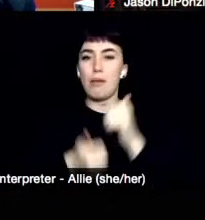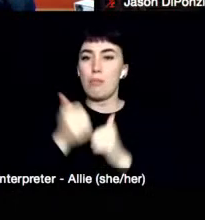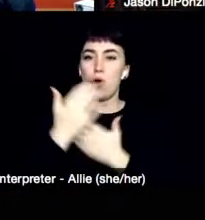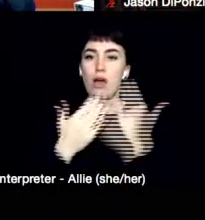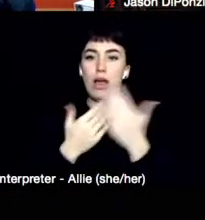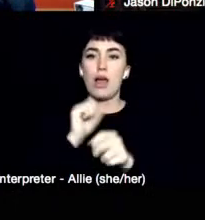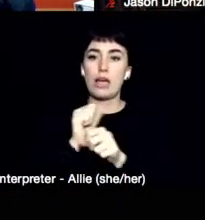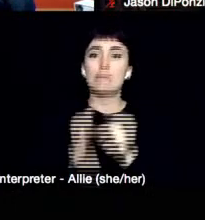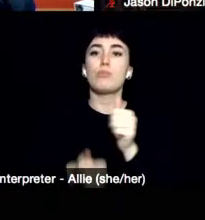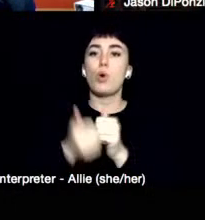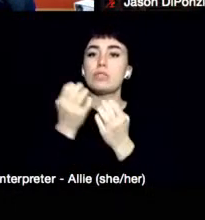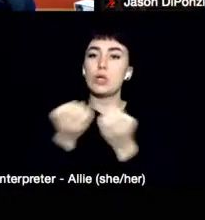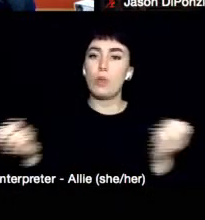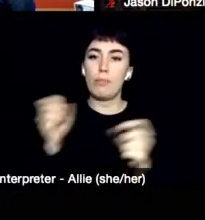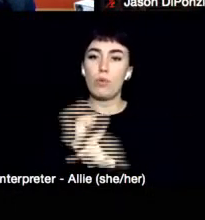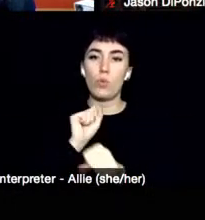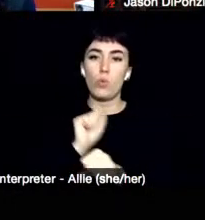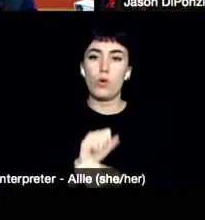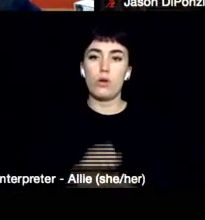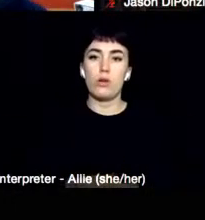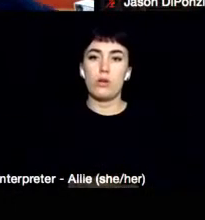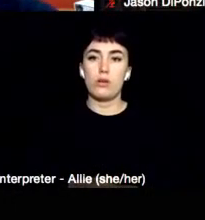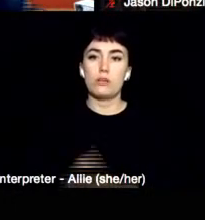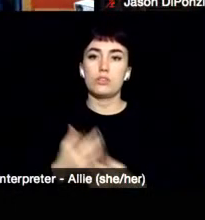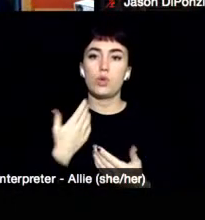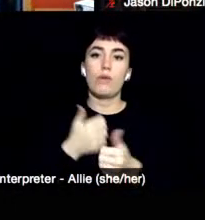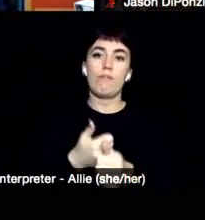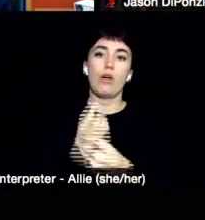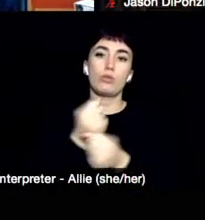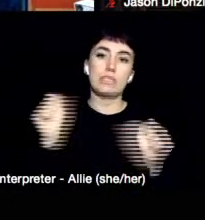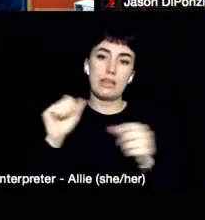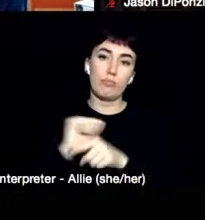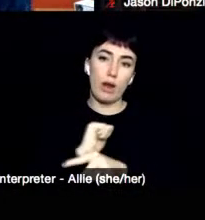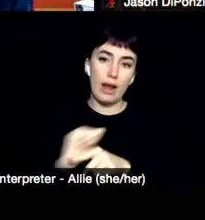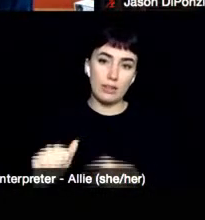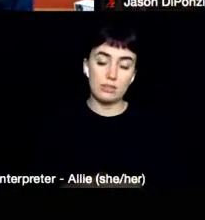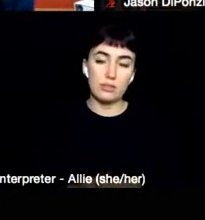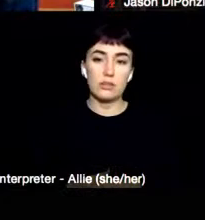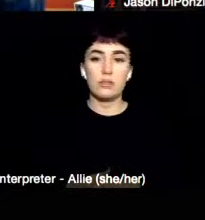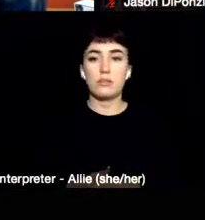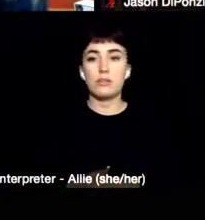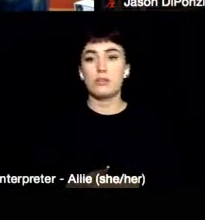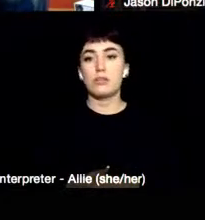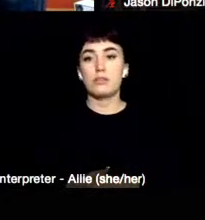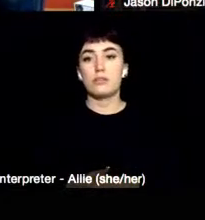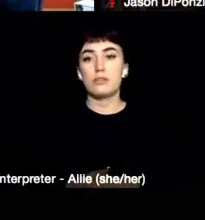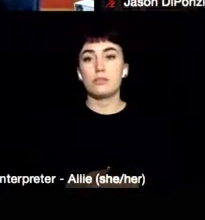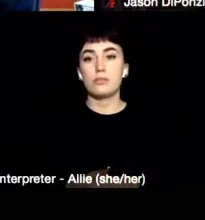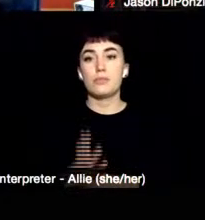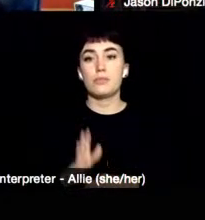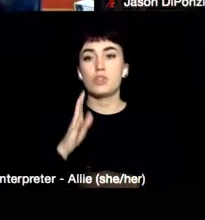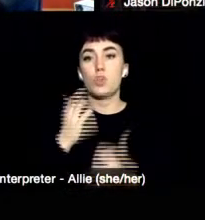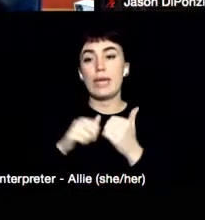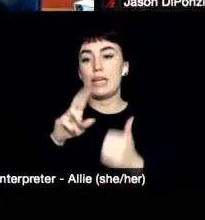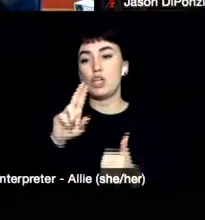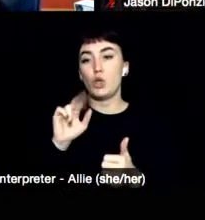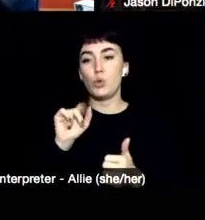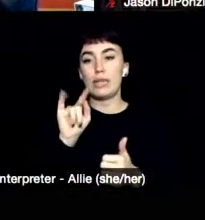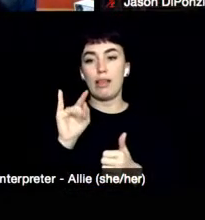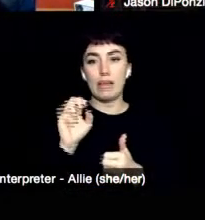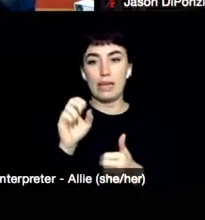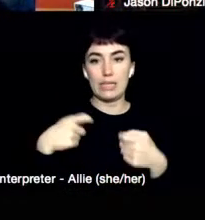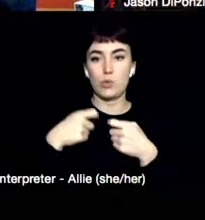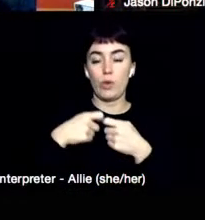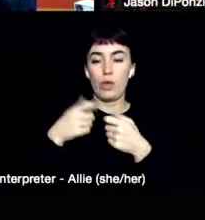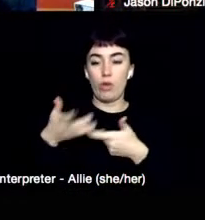with equipment. So we follow dig safe practices. So, exposing any utilities by hand, but then you can, as long as you continue